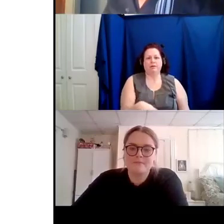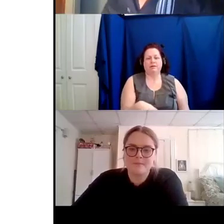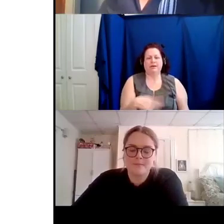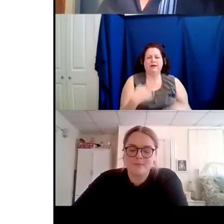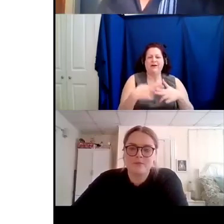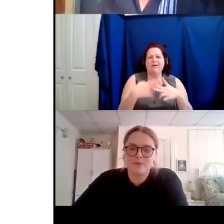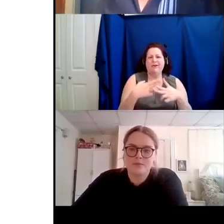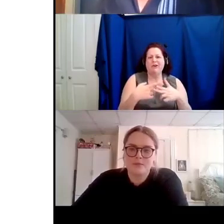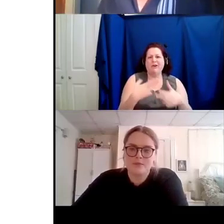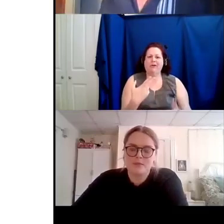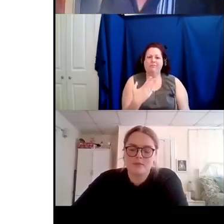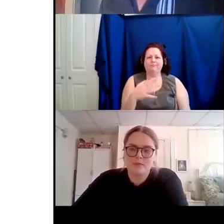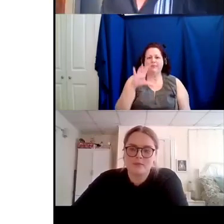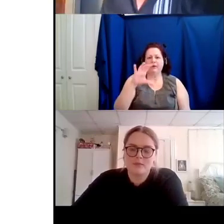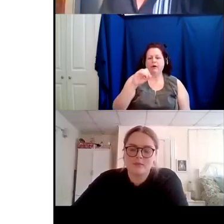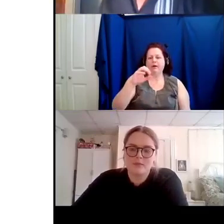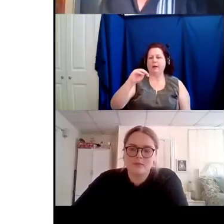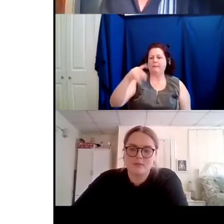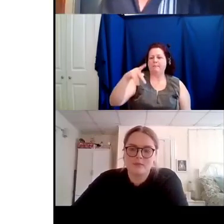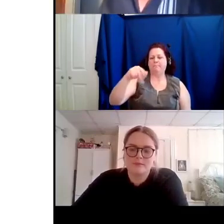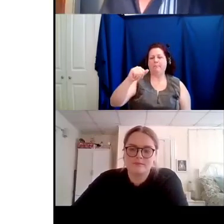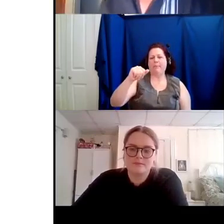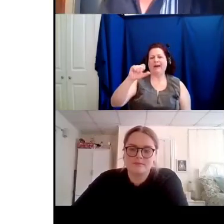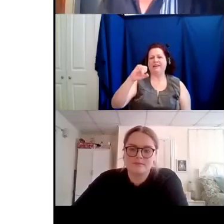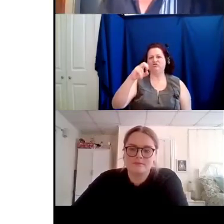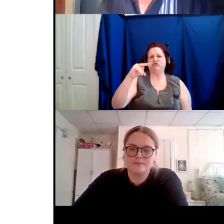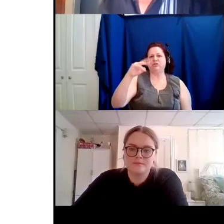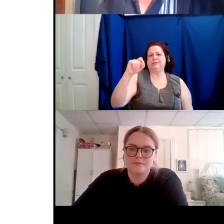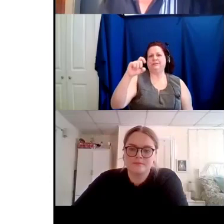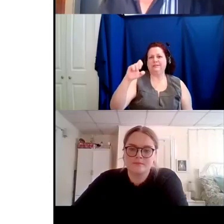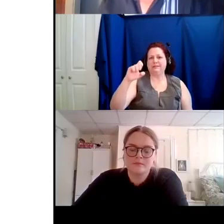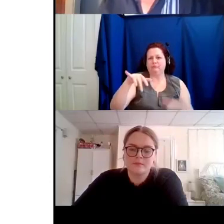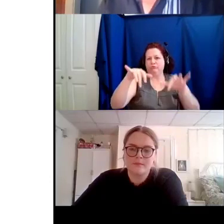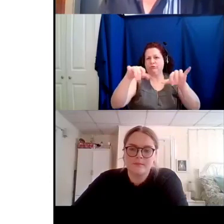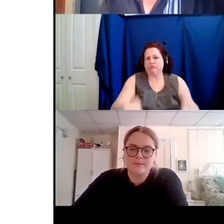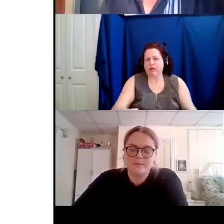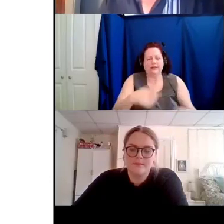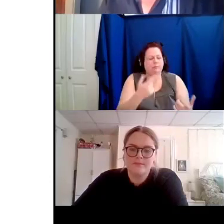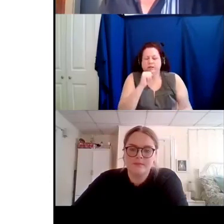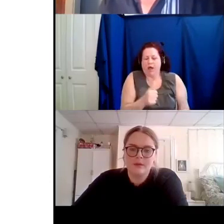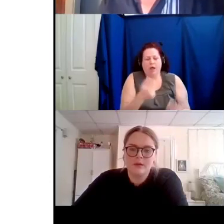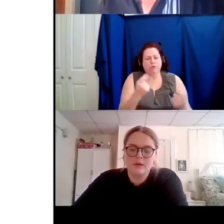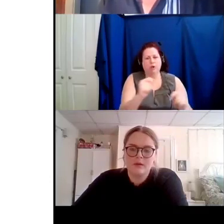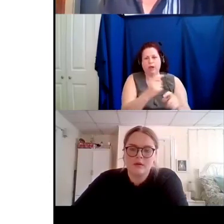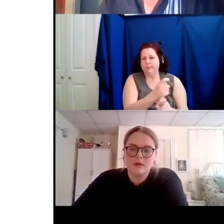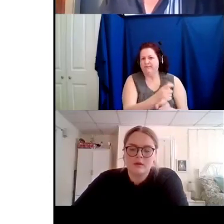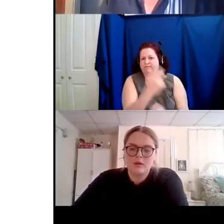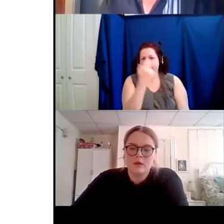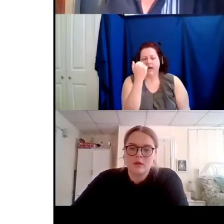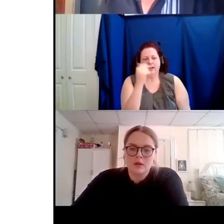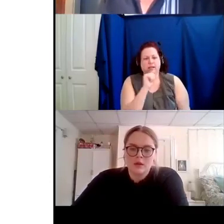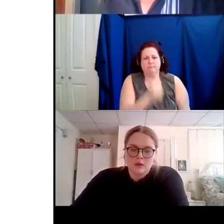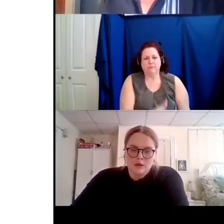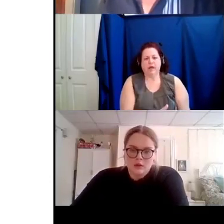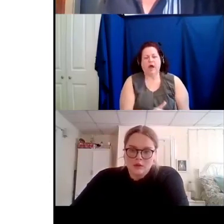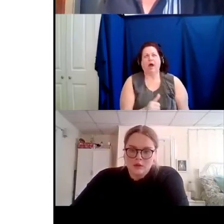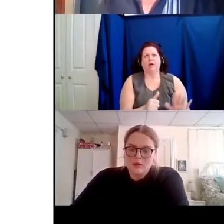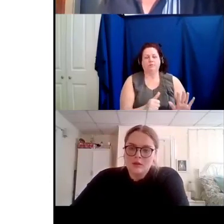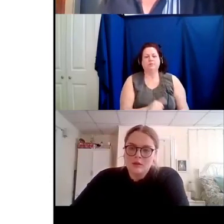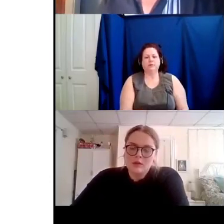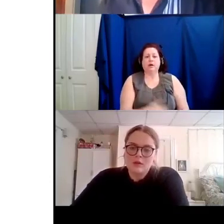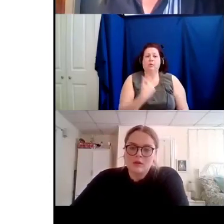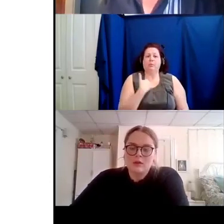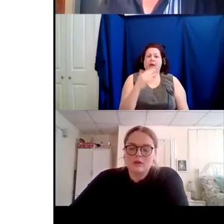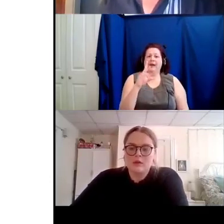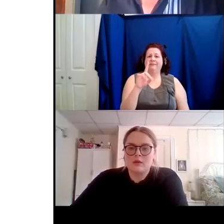restraint, and I'm not trying to be funny here, and I don't really think it's compassionate, but I understand. For example, we have some data